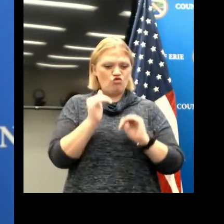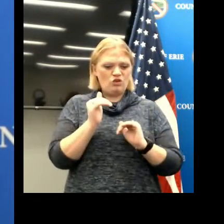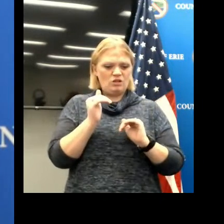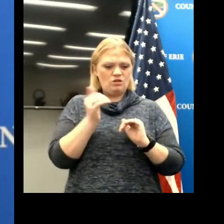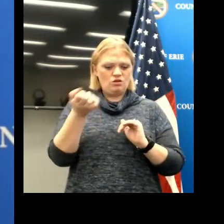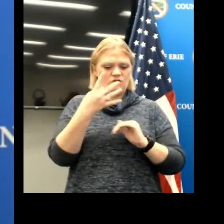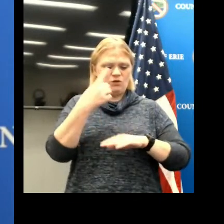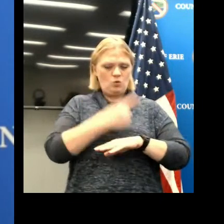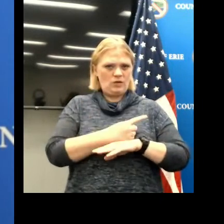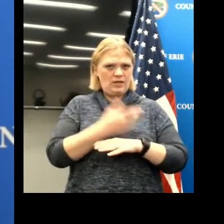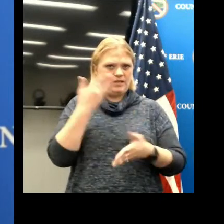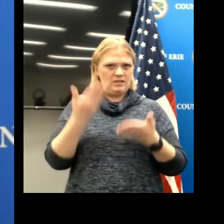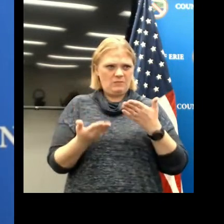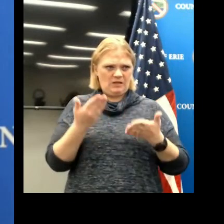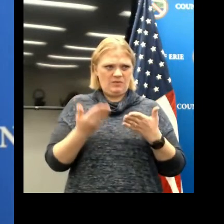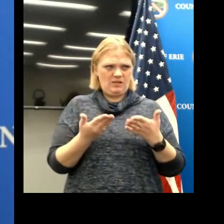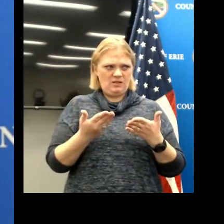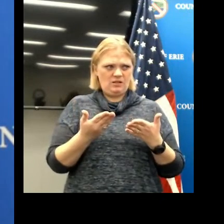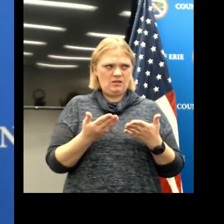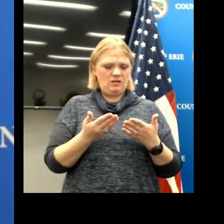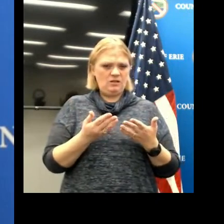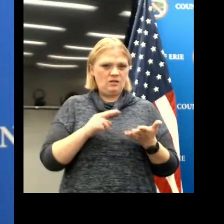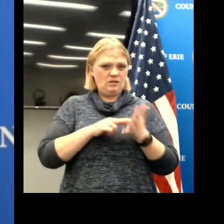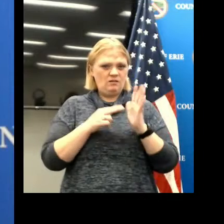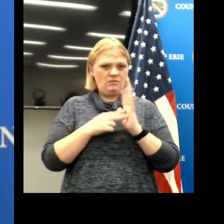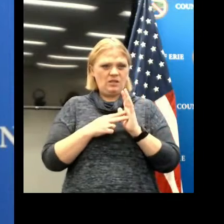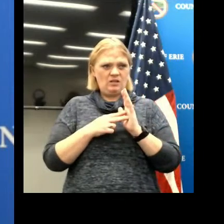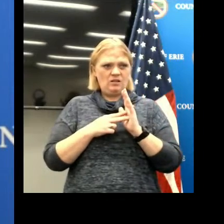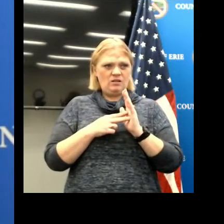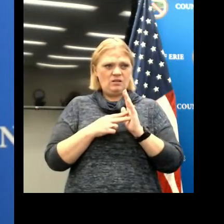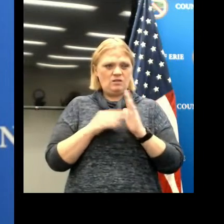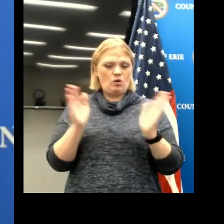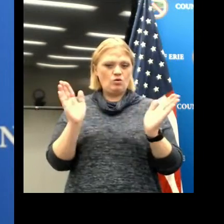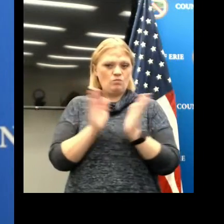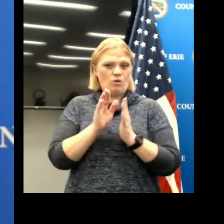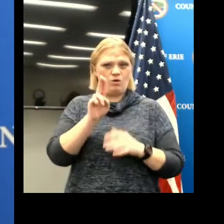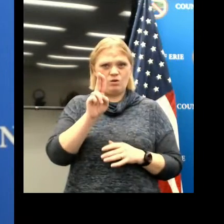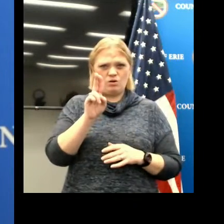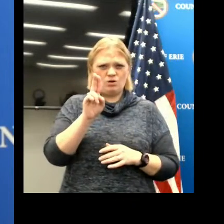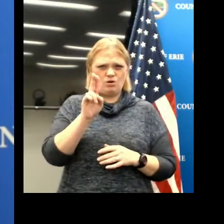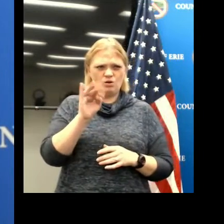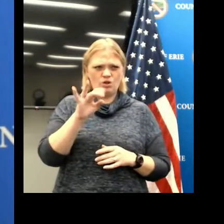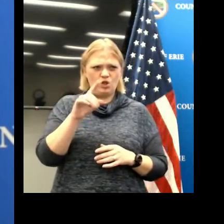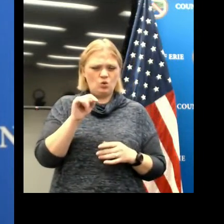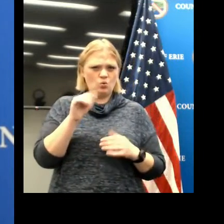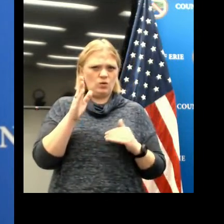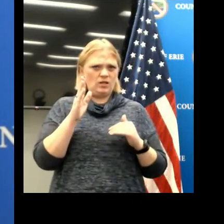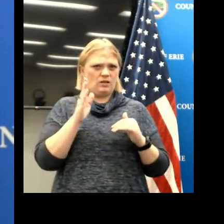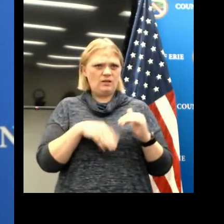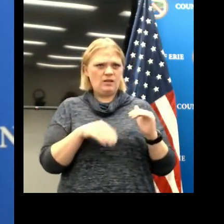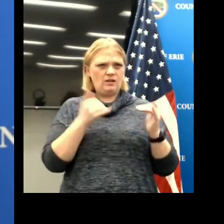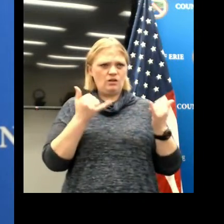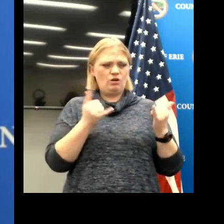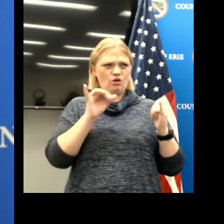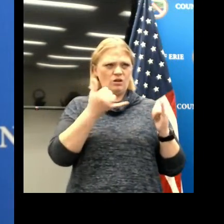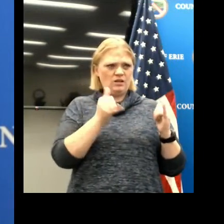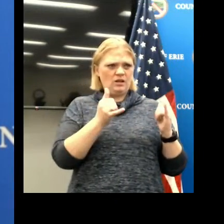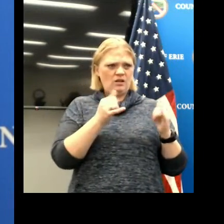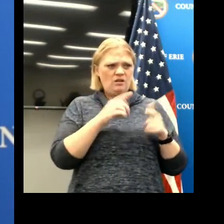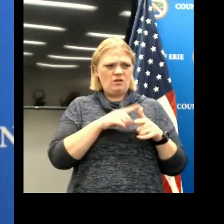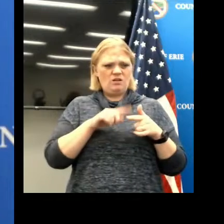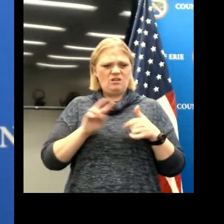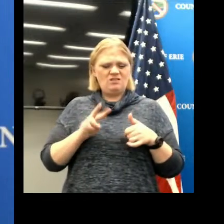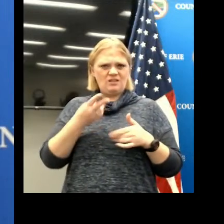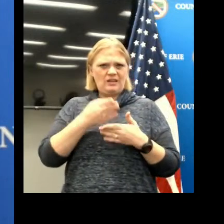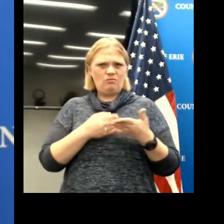next couple of days, it would be a smaller unit than the current yellow zone? And I guess my second part